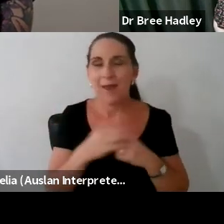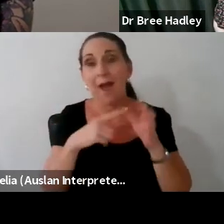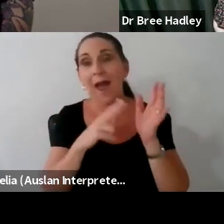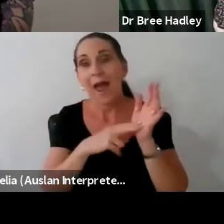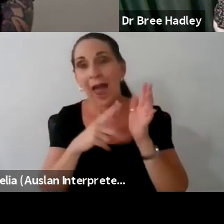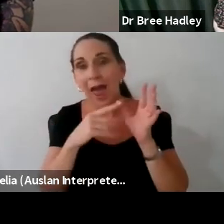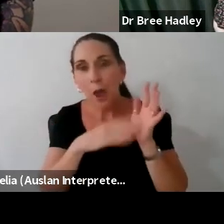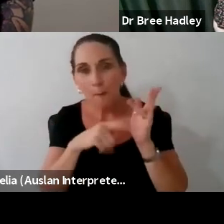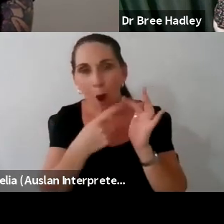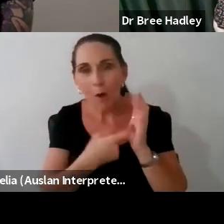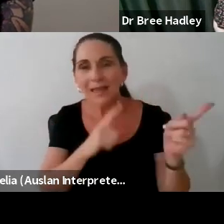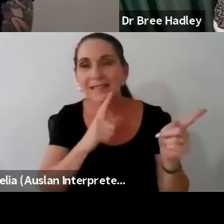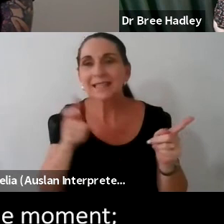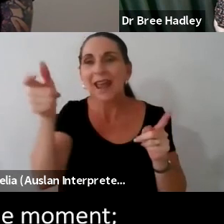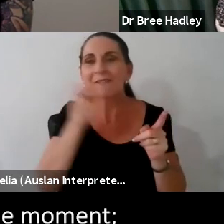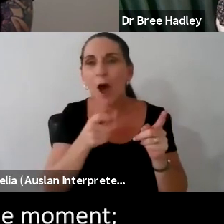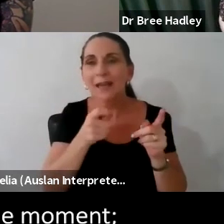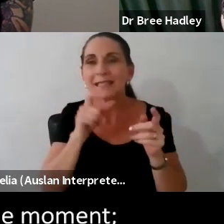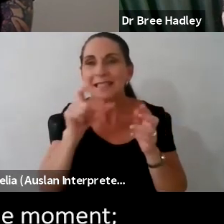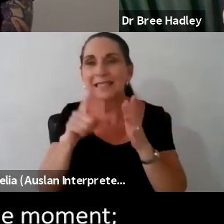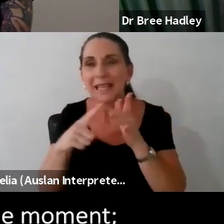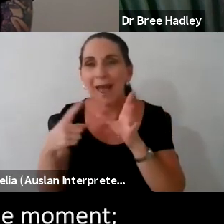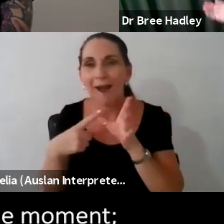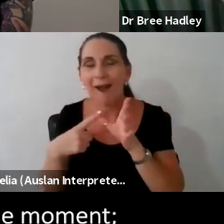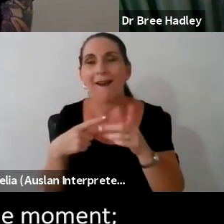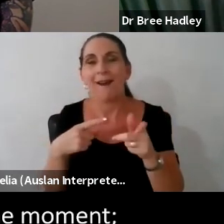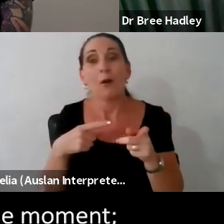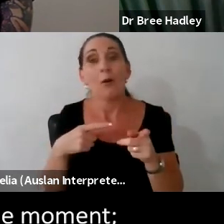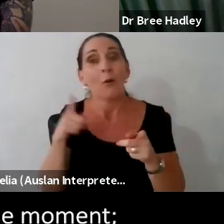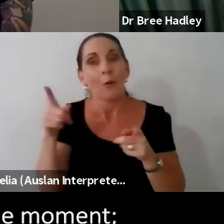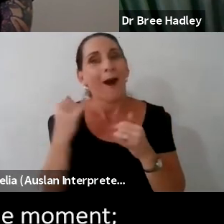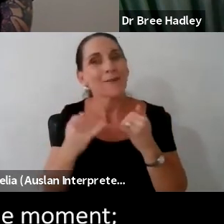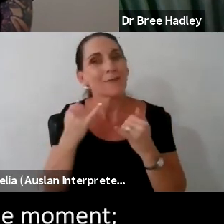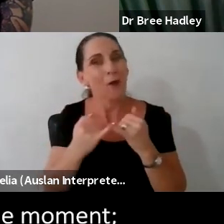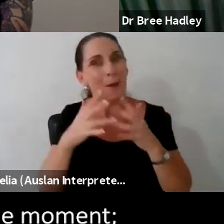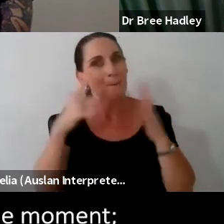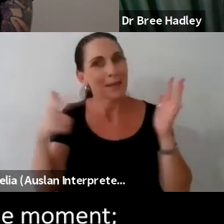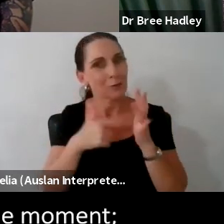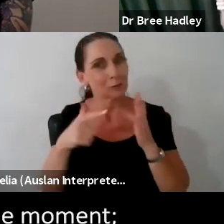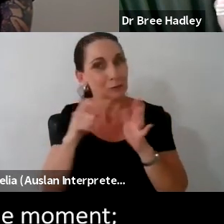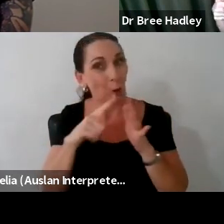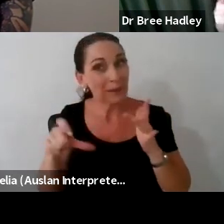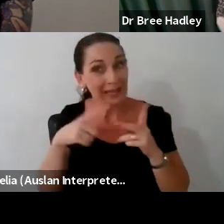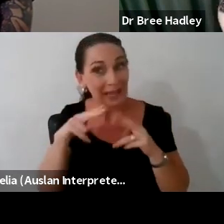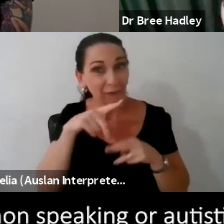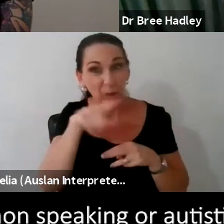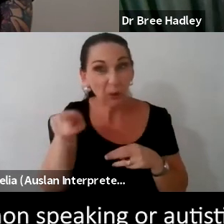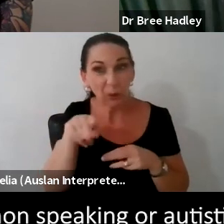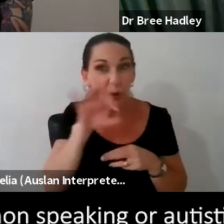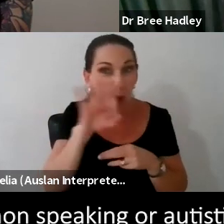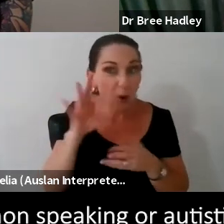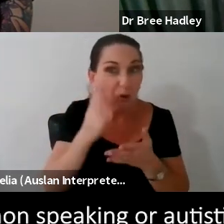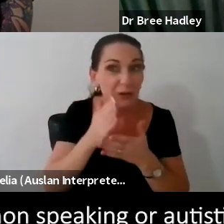yeah, invite Sia. It's very topical at the moment, if anyone's not paying attention. Just